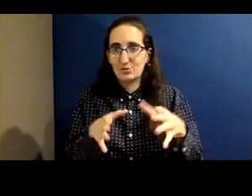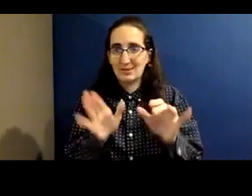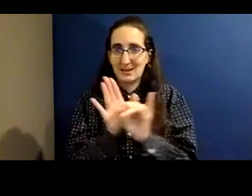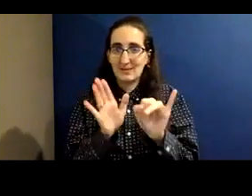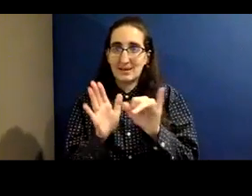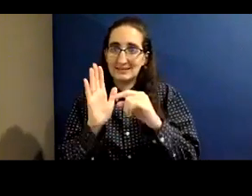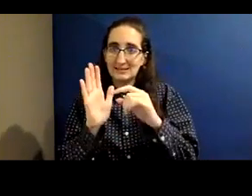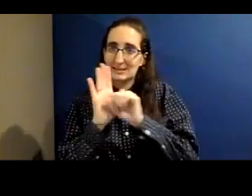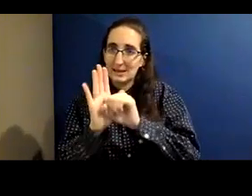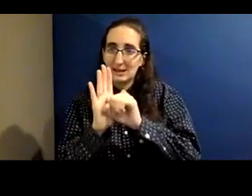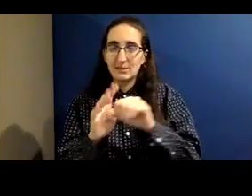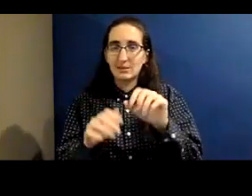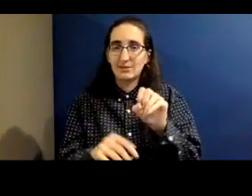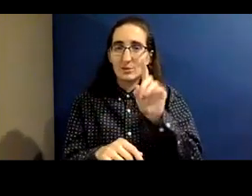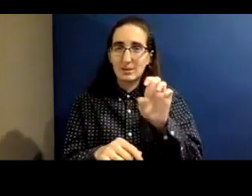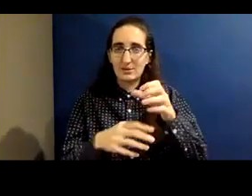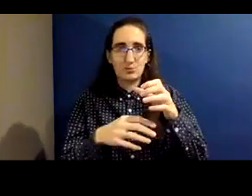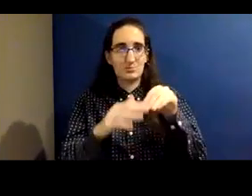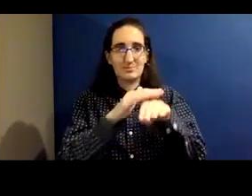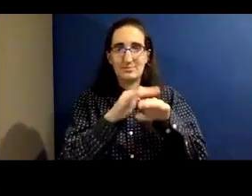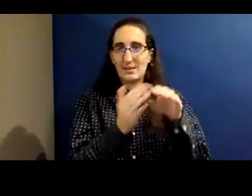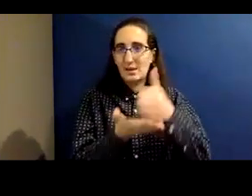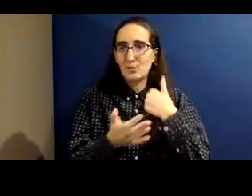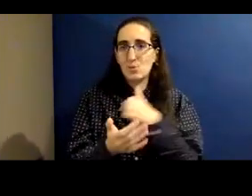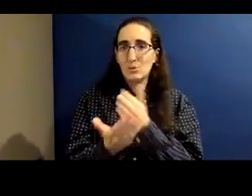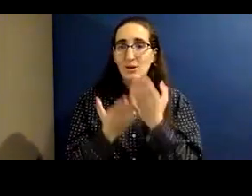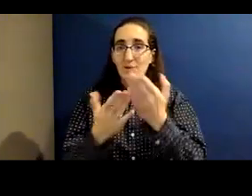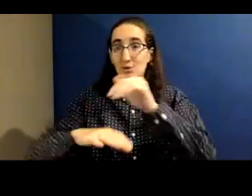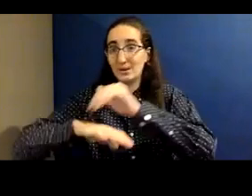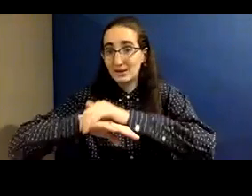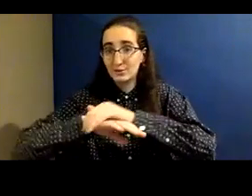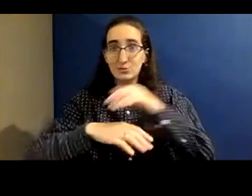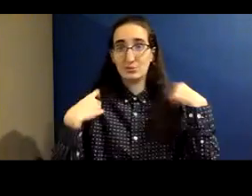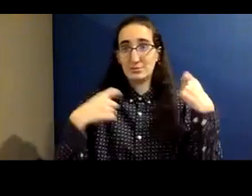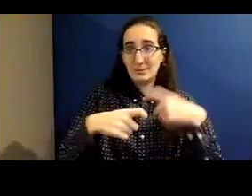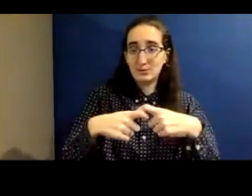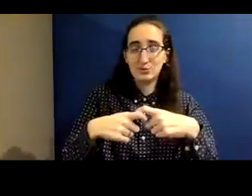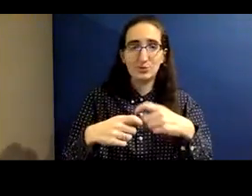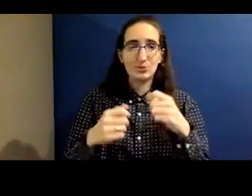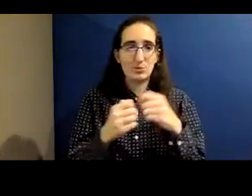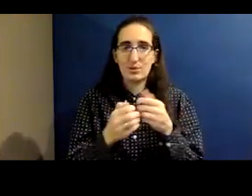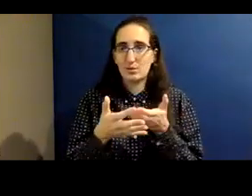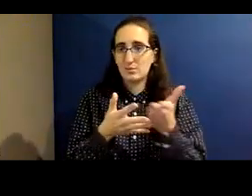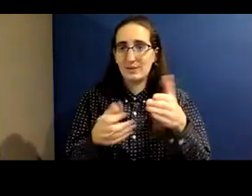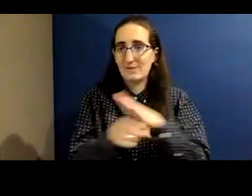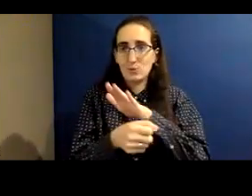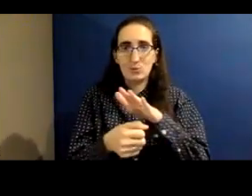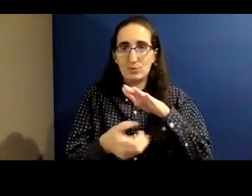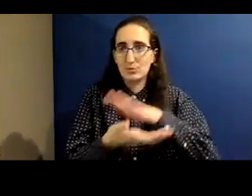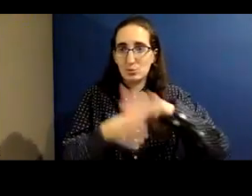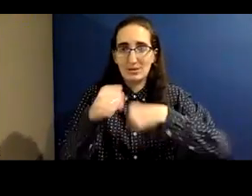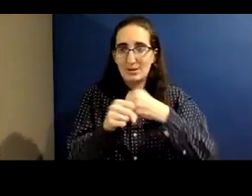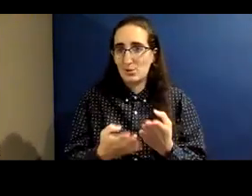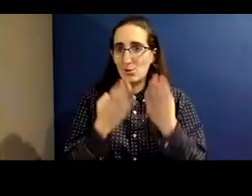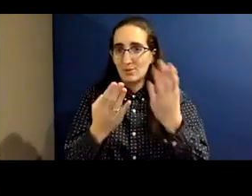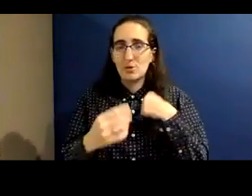suicide and to get help. And we offer those sessions in both English and Spanish throughout the whole school year. And so we will